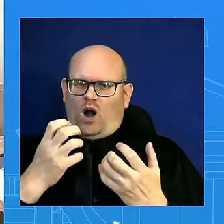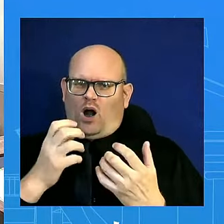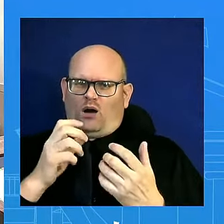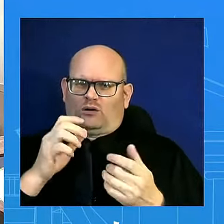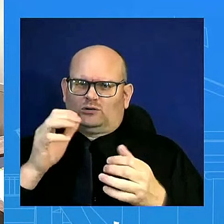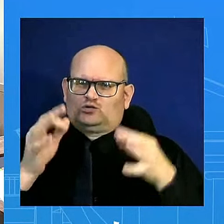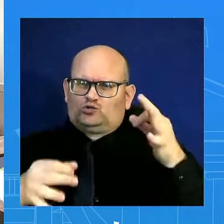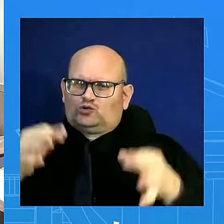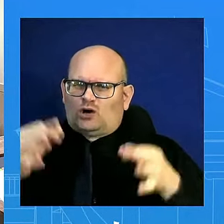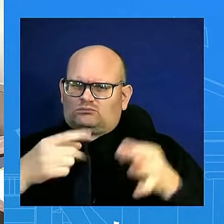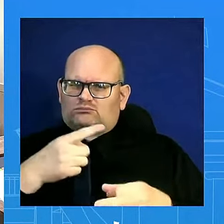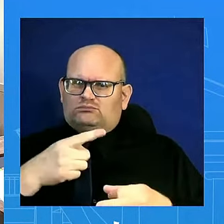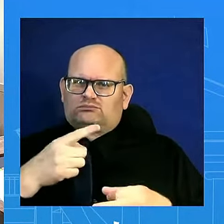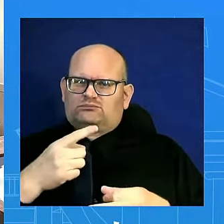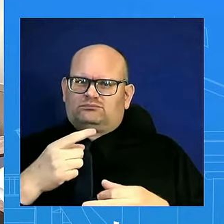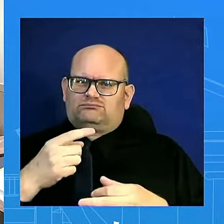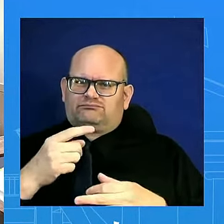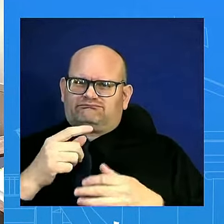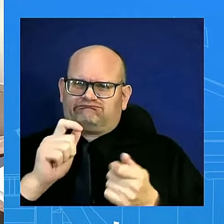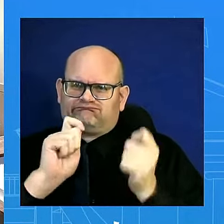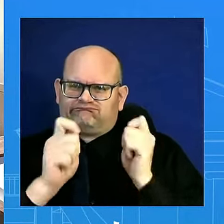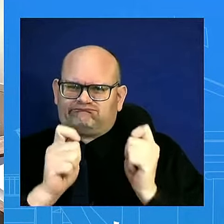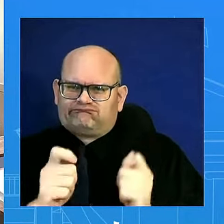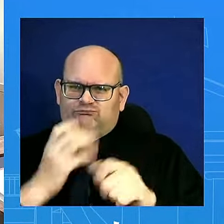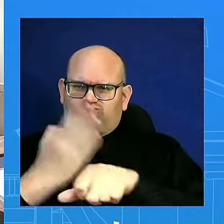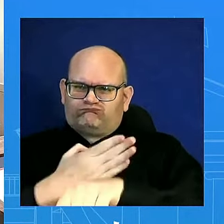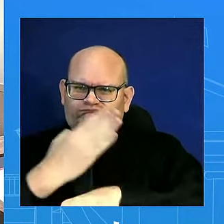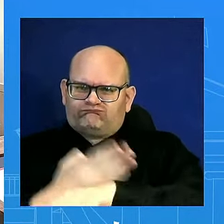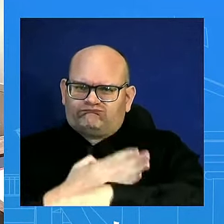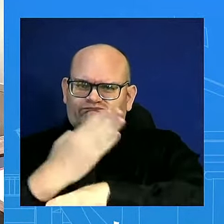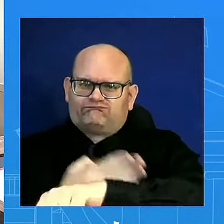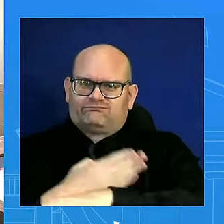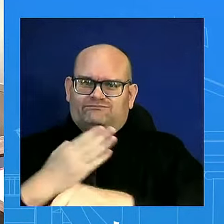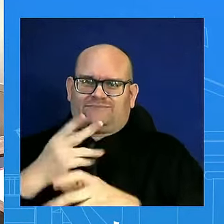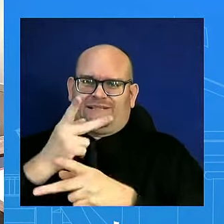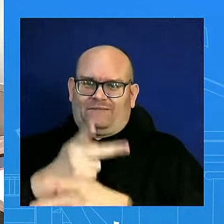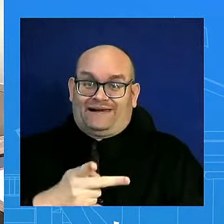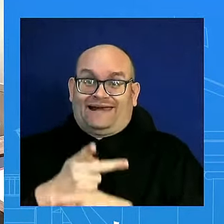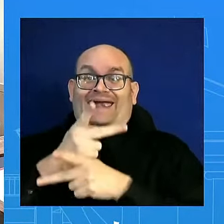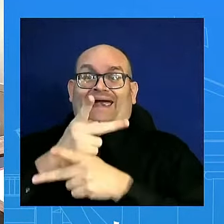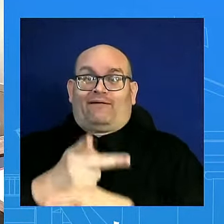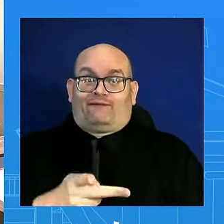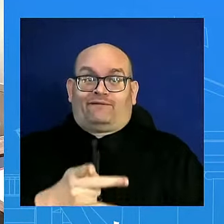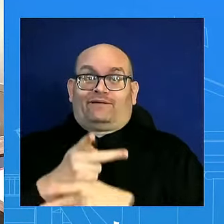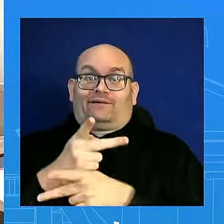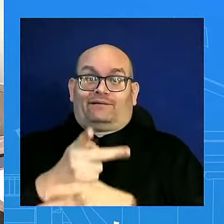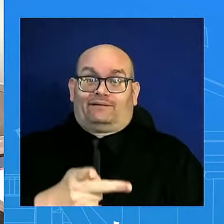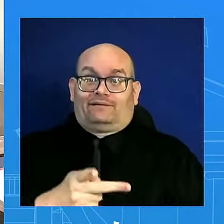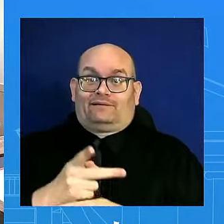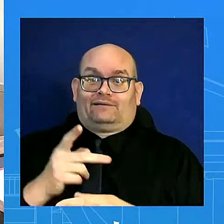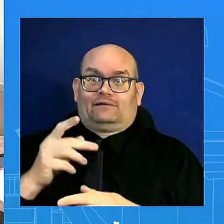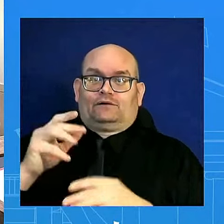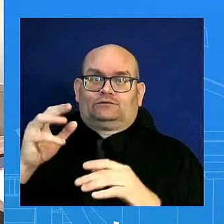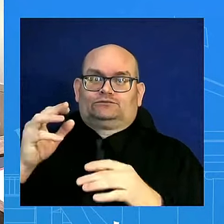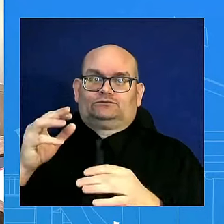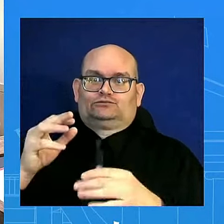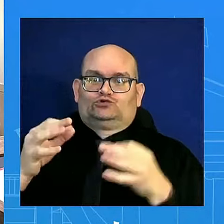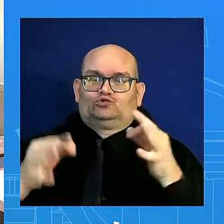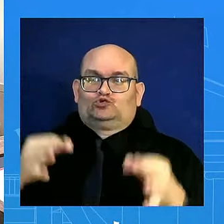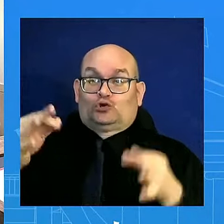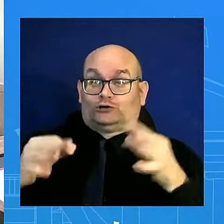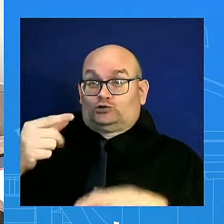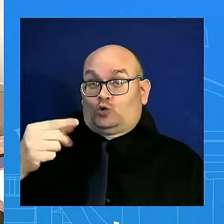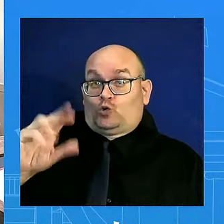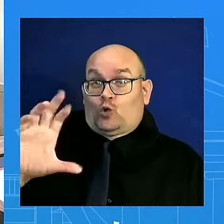quote, "I just say, be careful." Does the White House have any response either to the implication of a lack